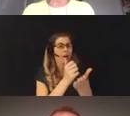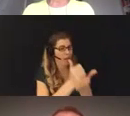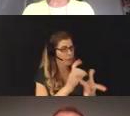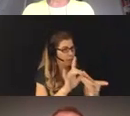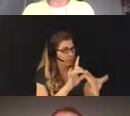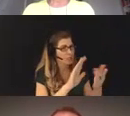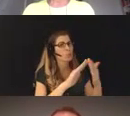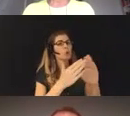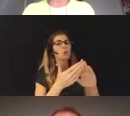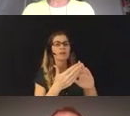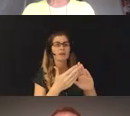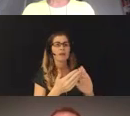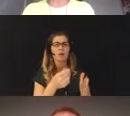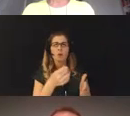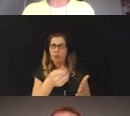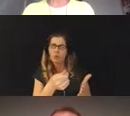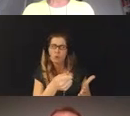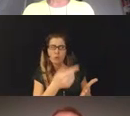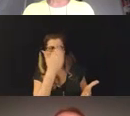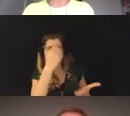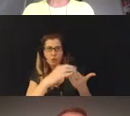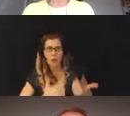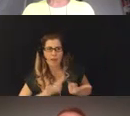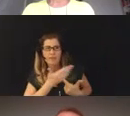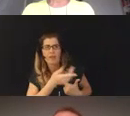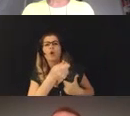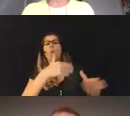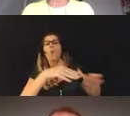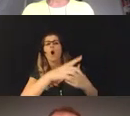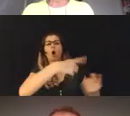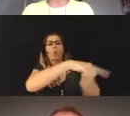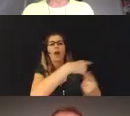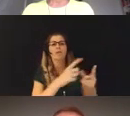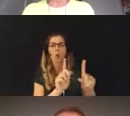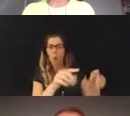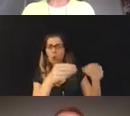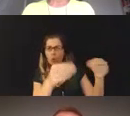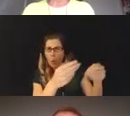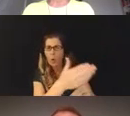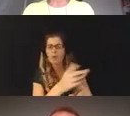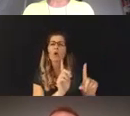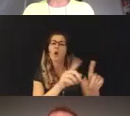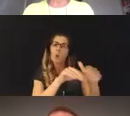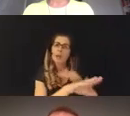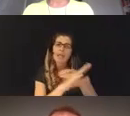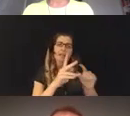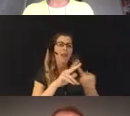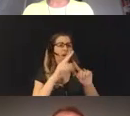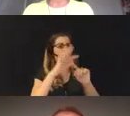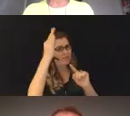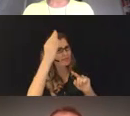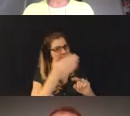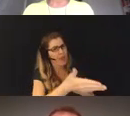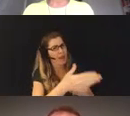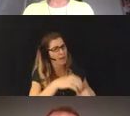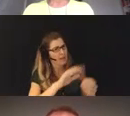Walk around the neighborhoods your students occupy. Go to the local stores, get your hair cut in the barbershops and salons, right?